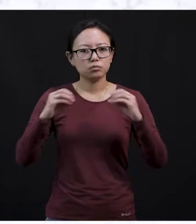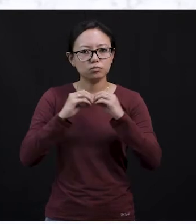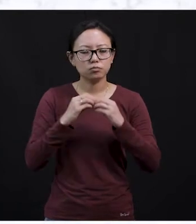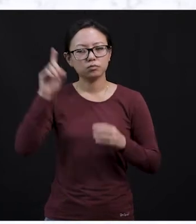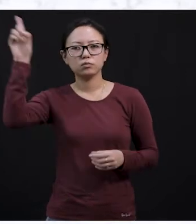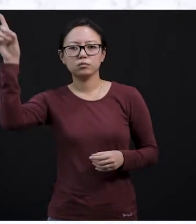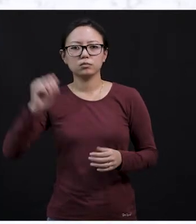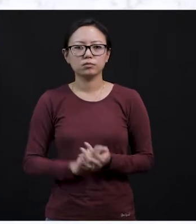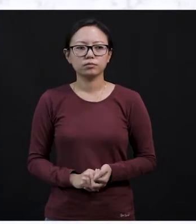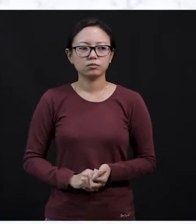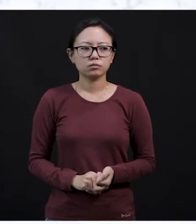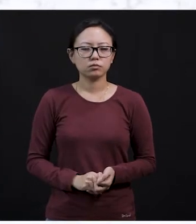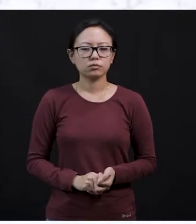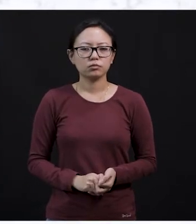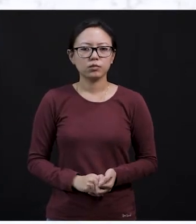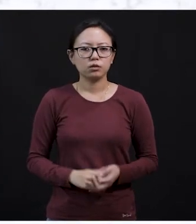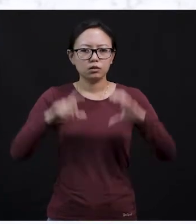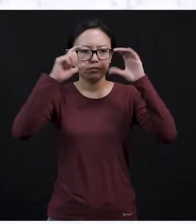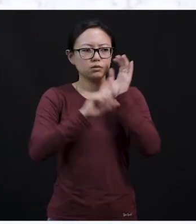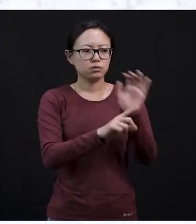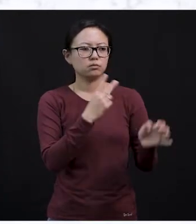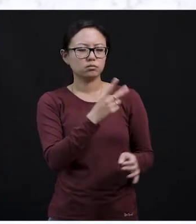1947. I've tried to